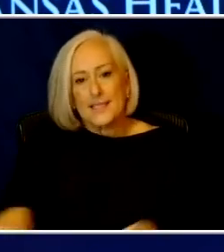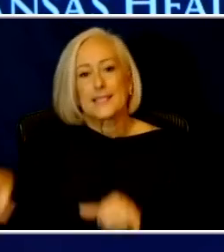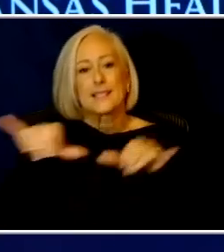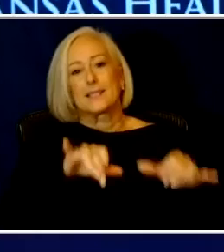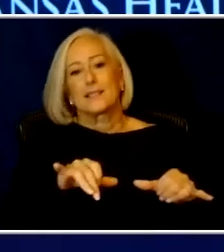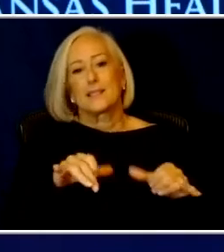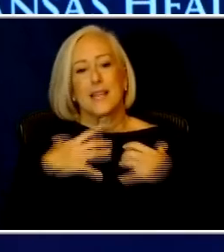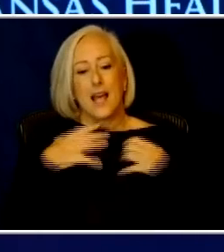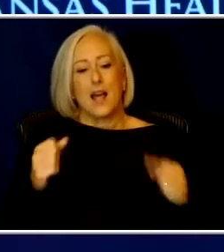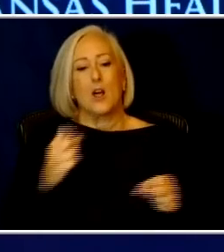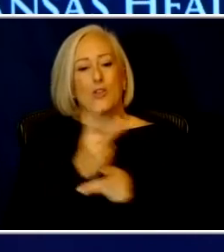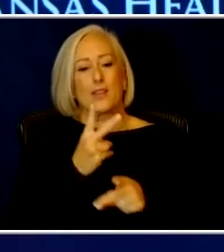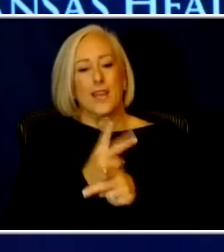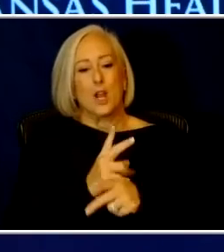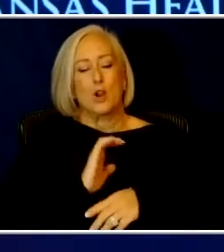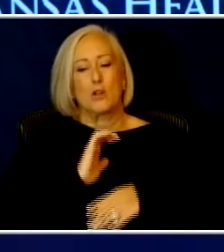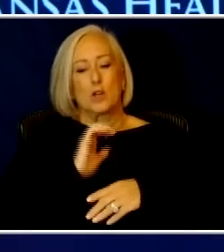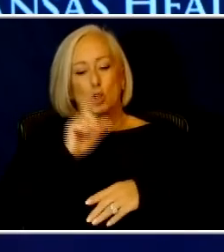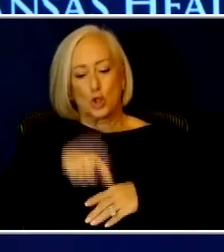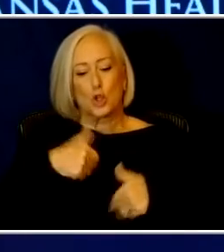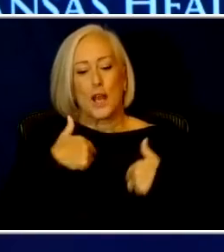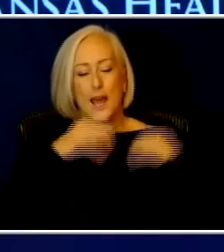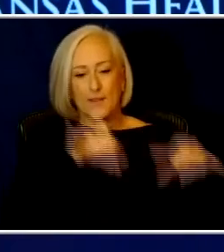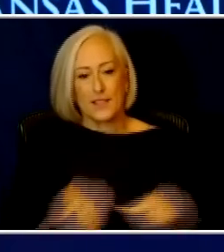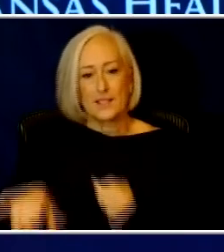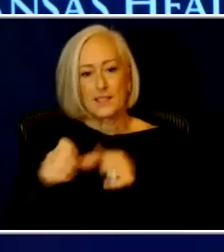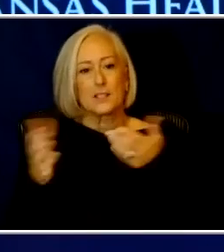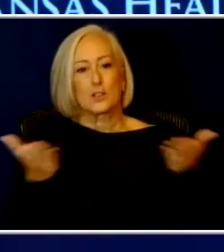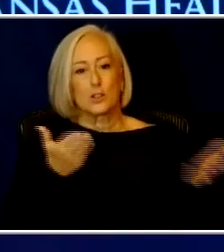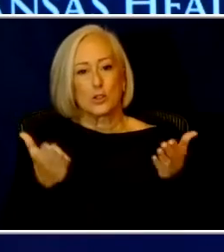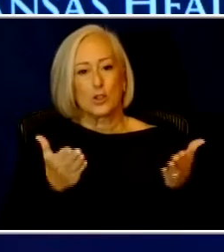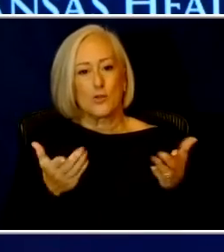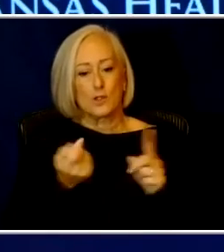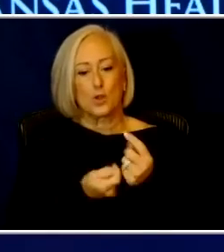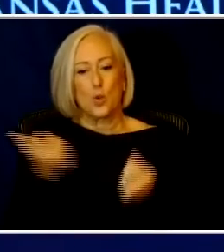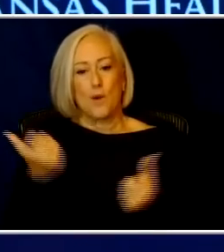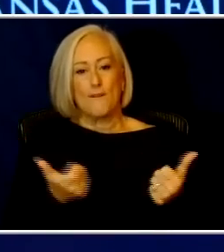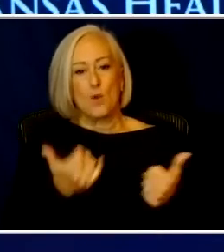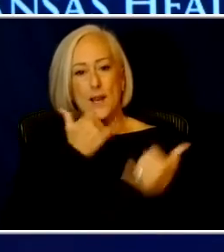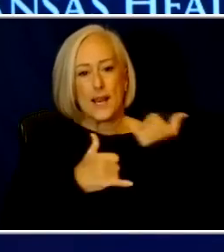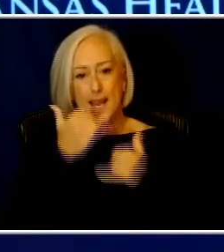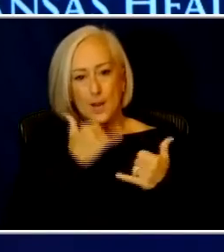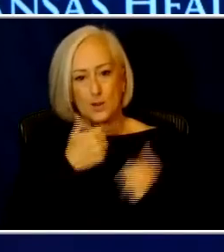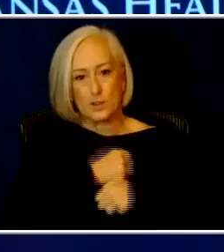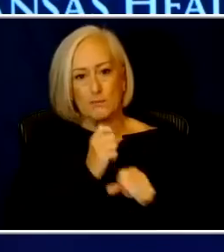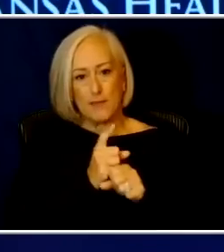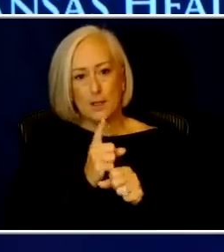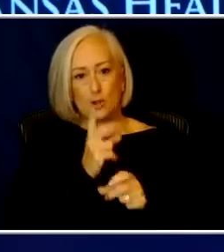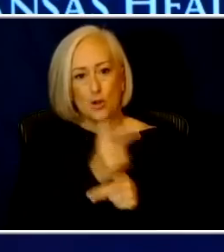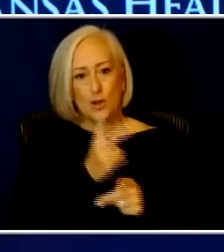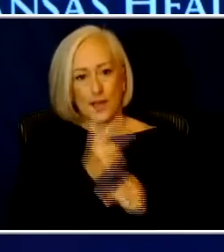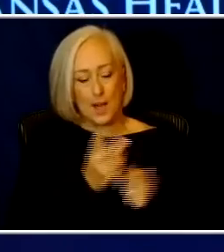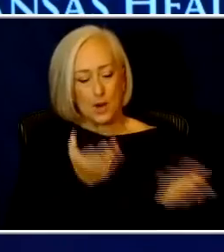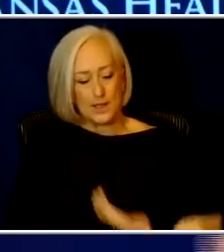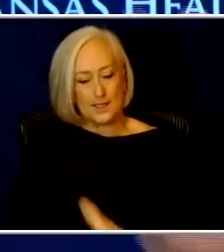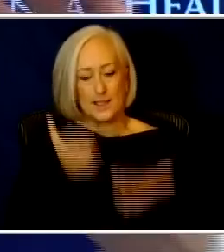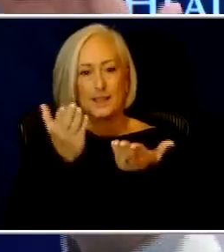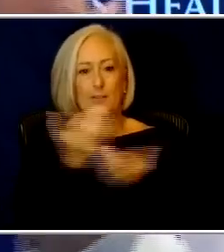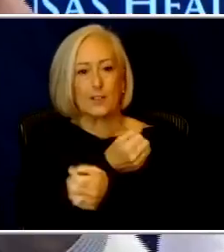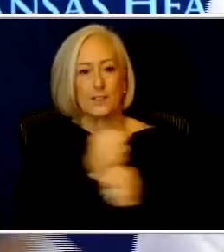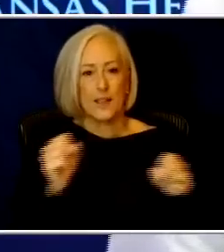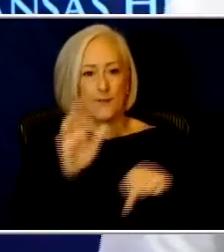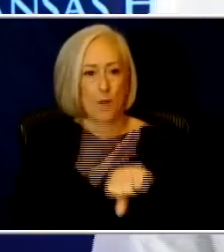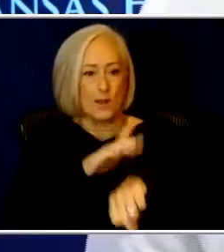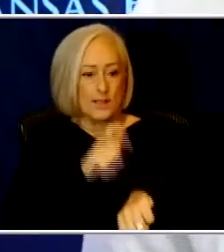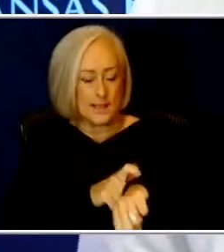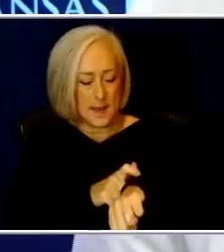services and systems so you eliminate errors and you make sure care gets delivered in a timely and safe fashion. And when you go to